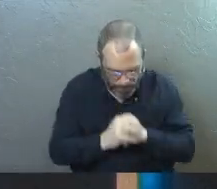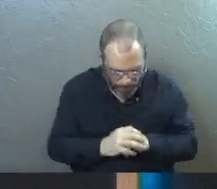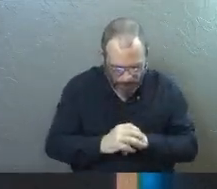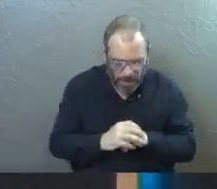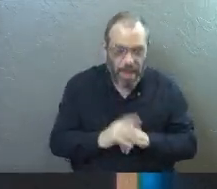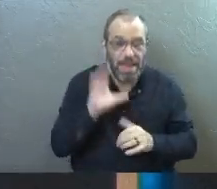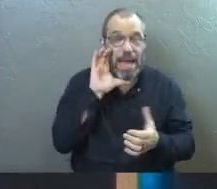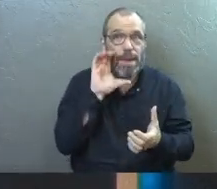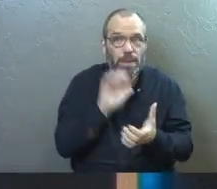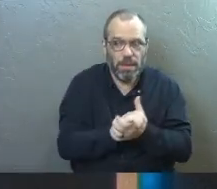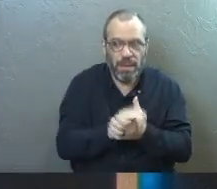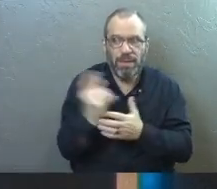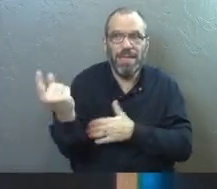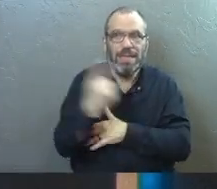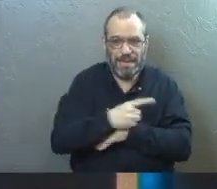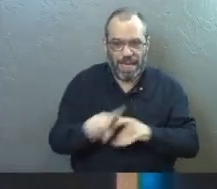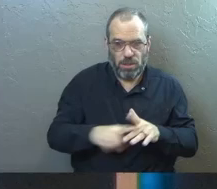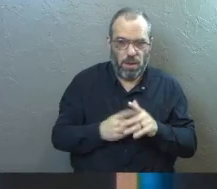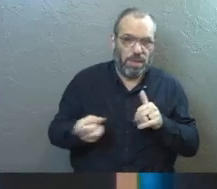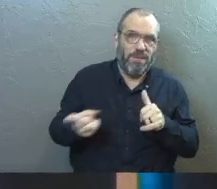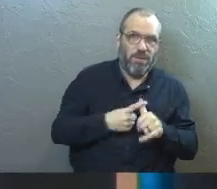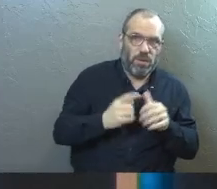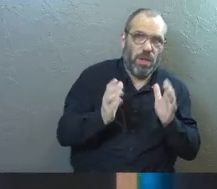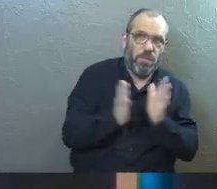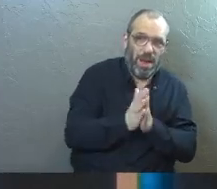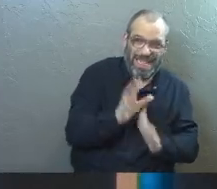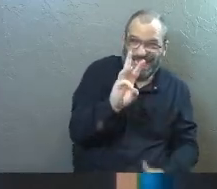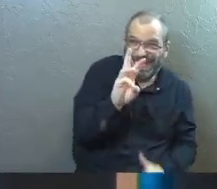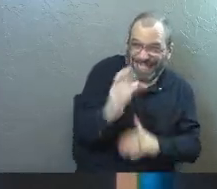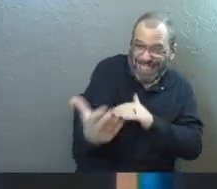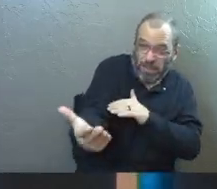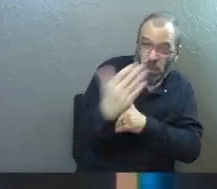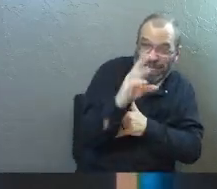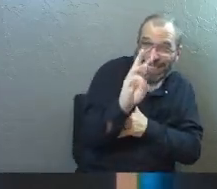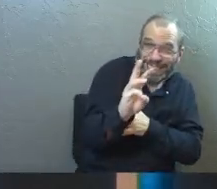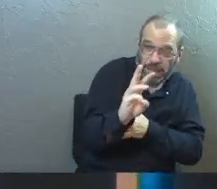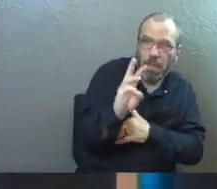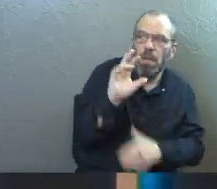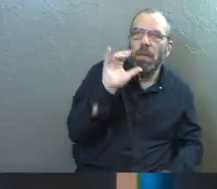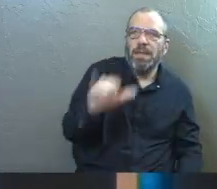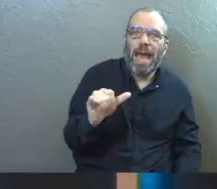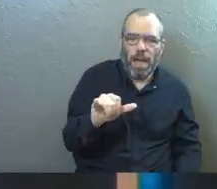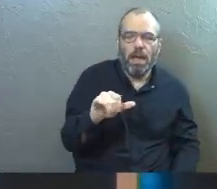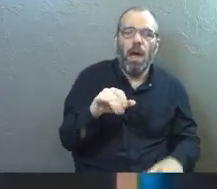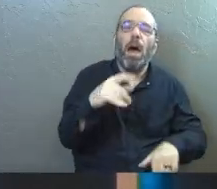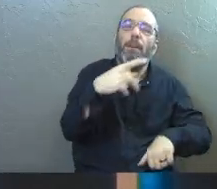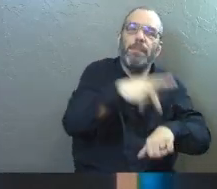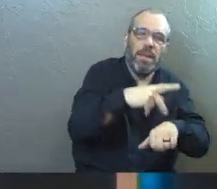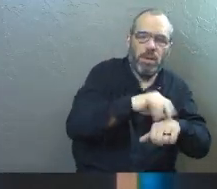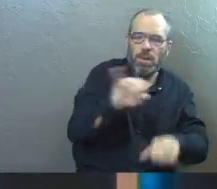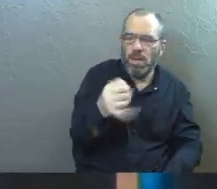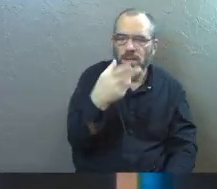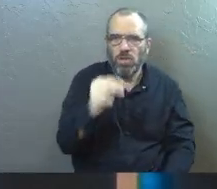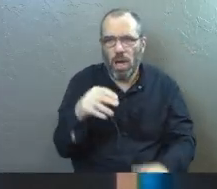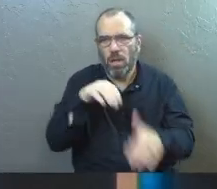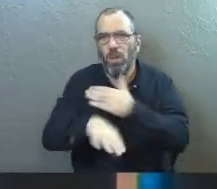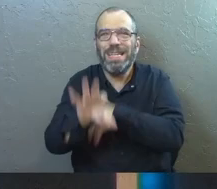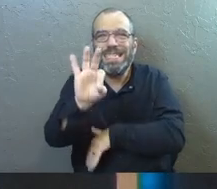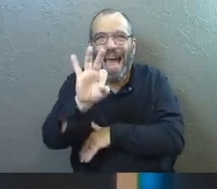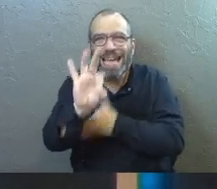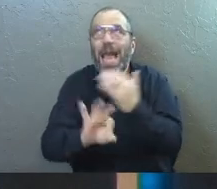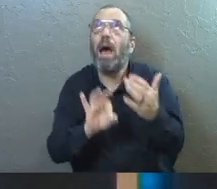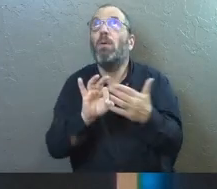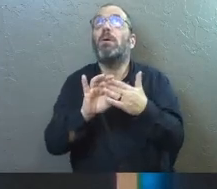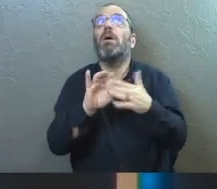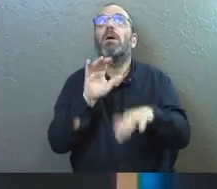what it was believed is that the day started with that first prayer time at 6 a.m. And the scripture says that Peter and John went into the 9th hour of the day, which